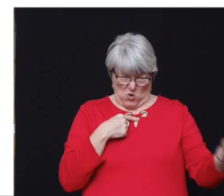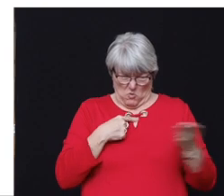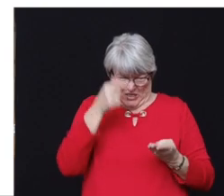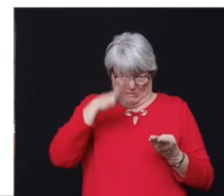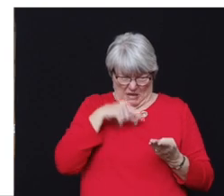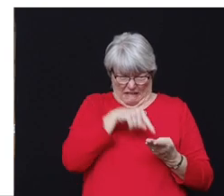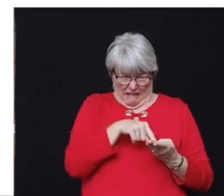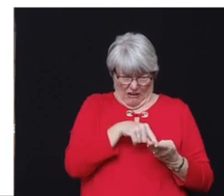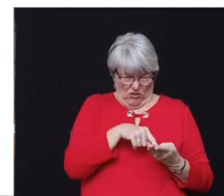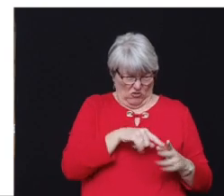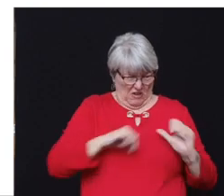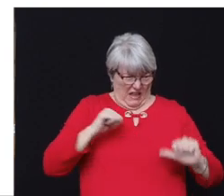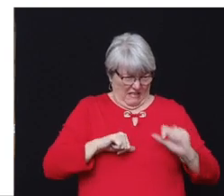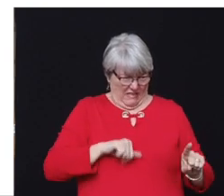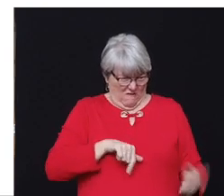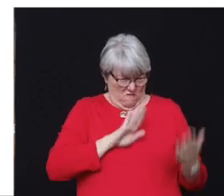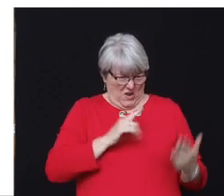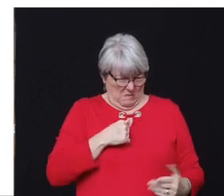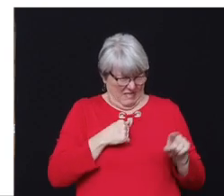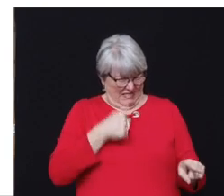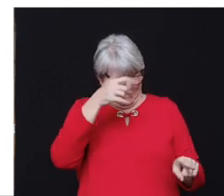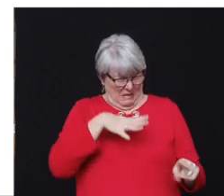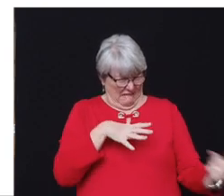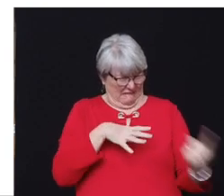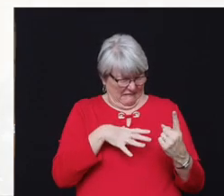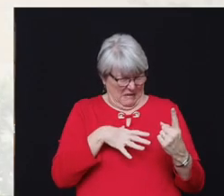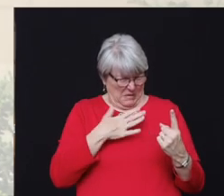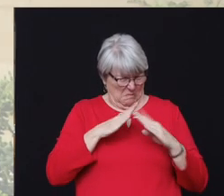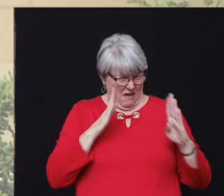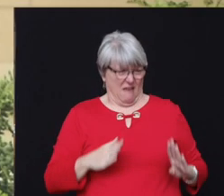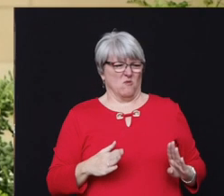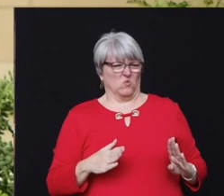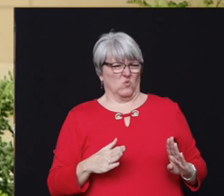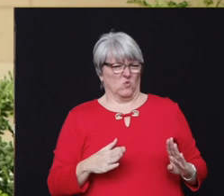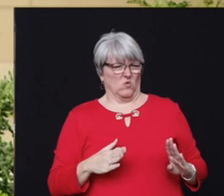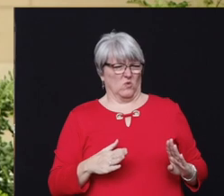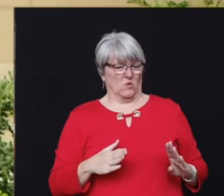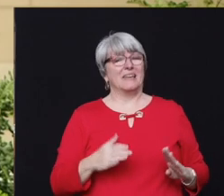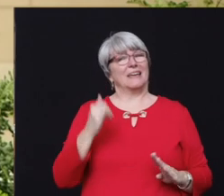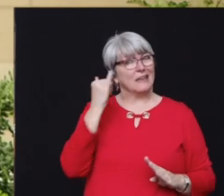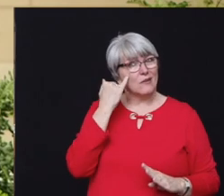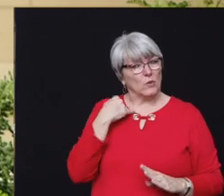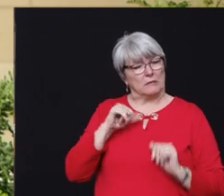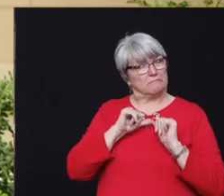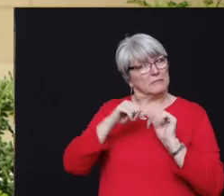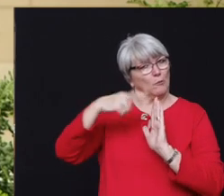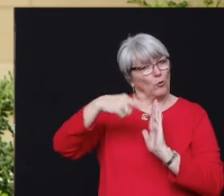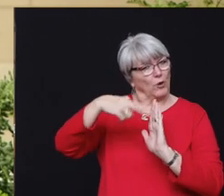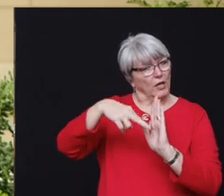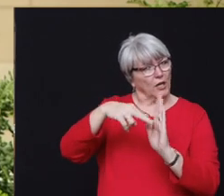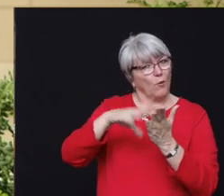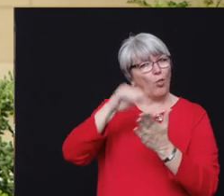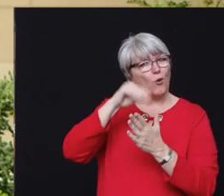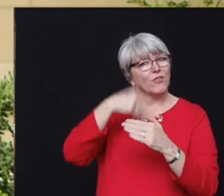here to carry on like this in front of me? Must this man come into my house?" Well, if we keep reading, we would